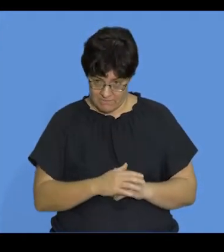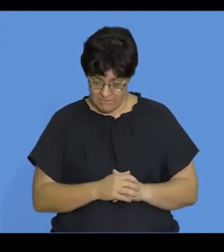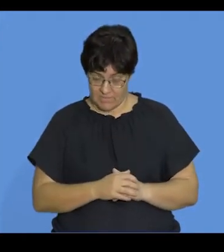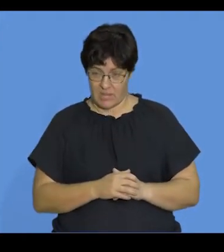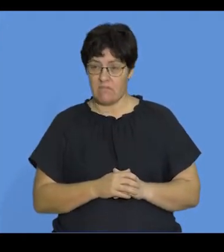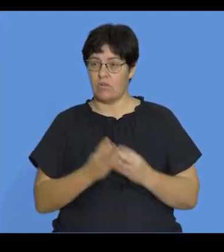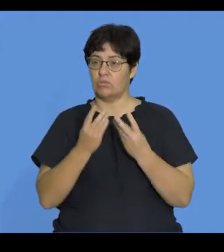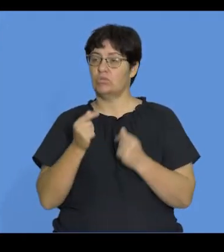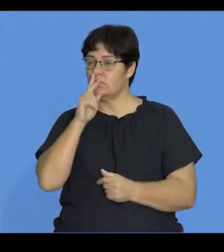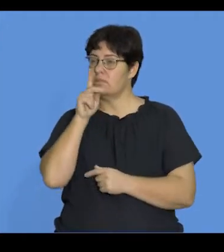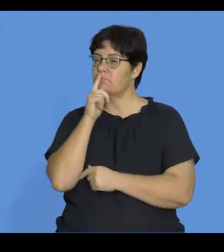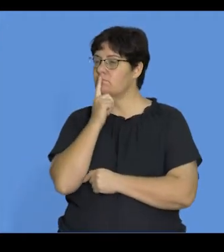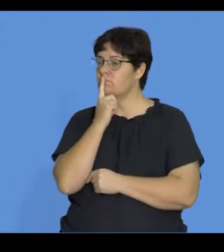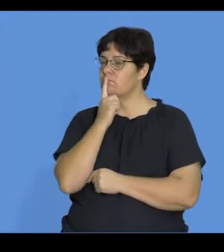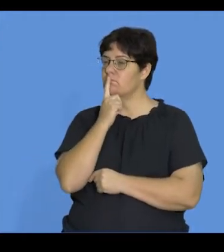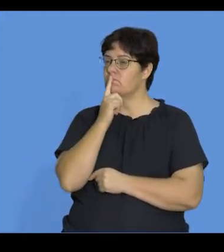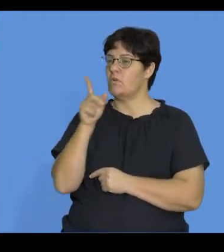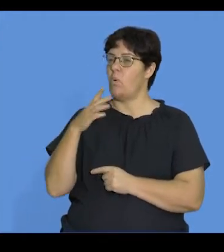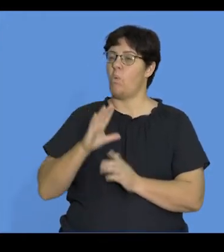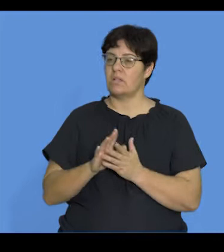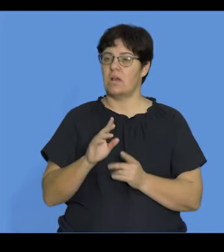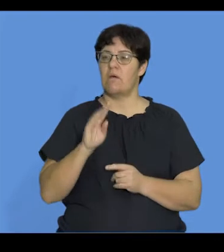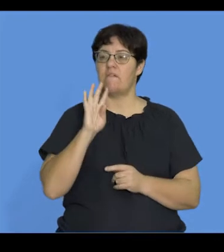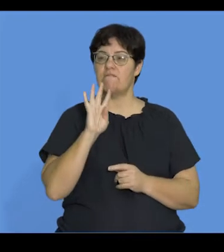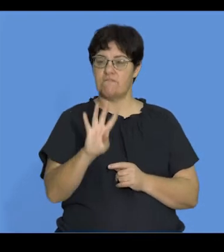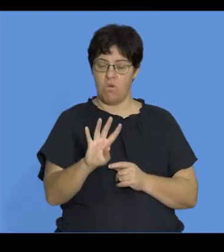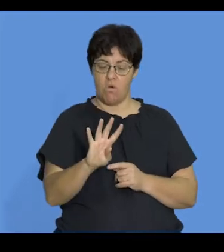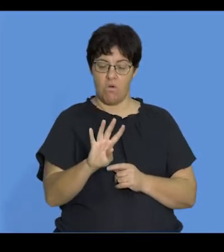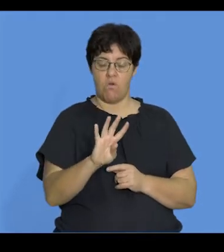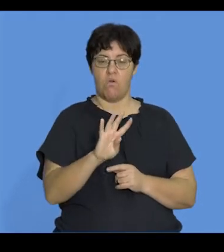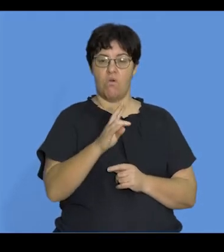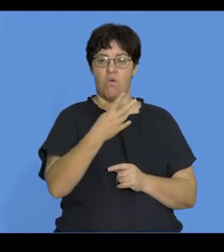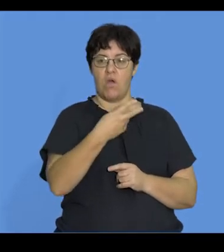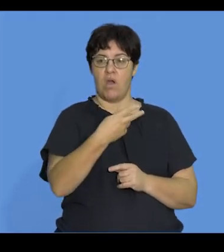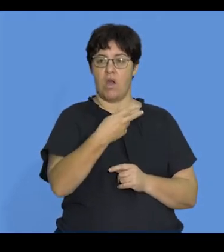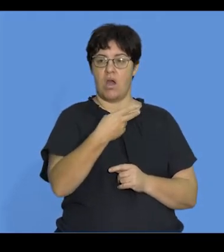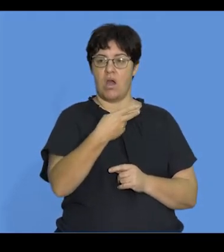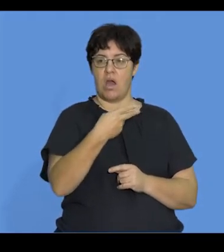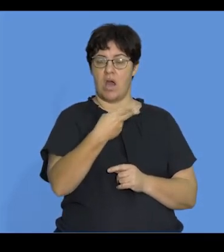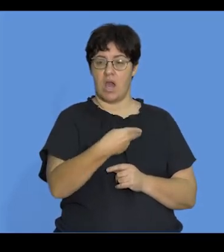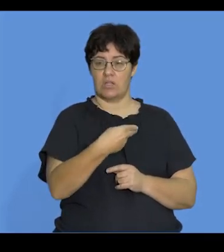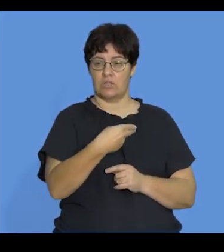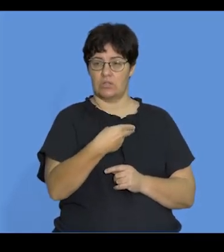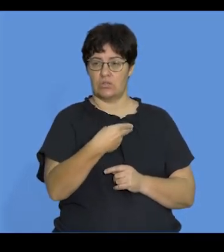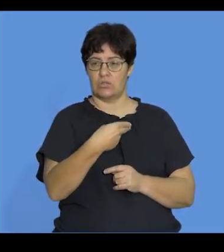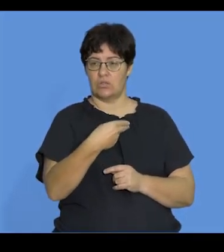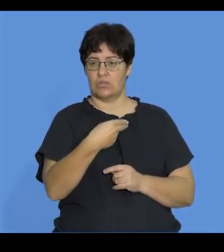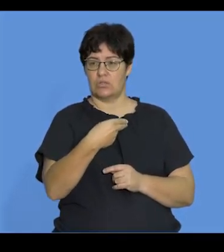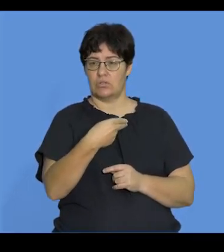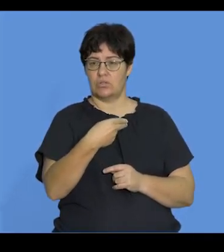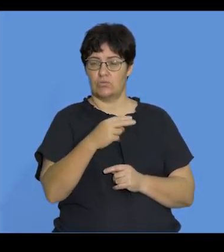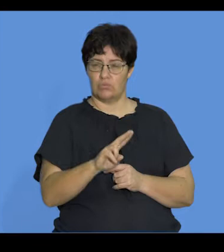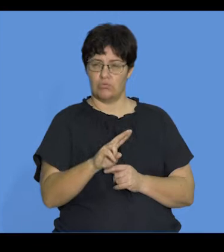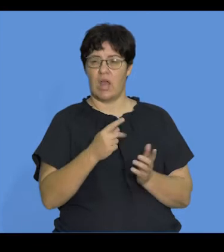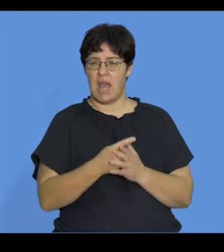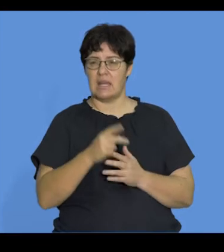our solutions, okay, we know that we'll be left with 4 of hydrogen, okay? So the option is between C and